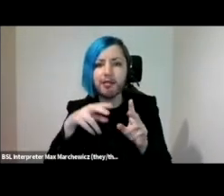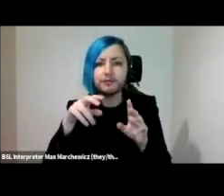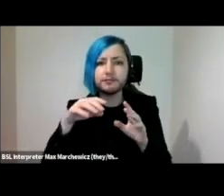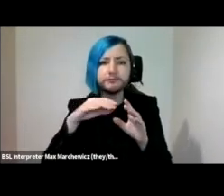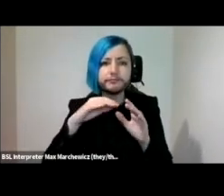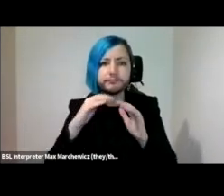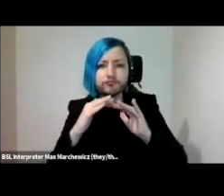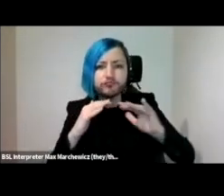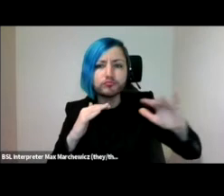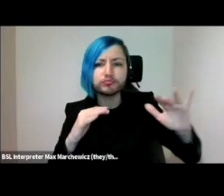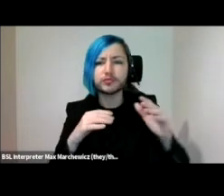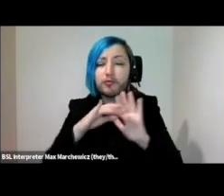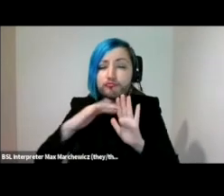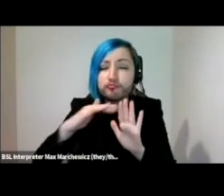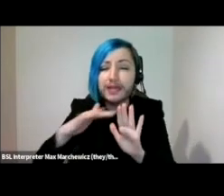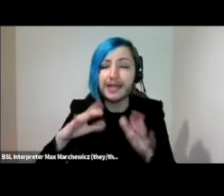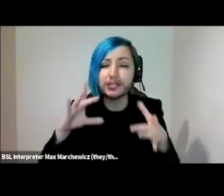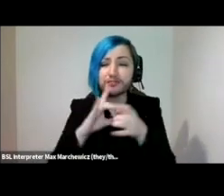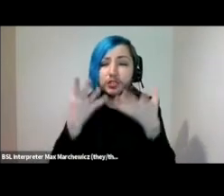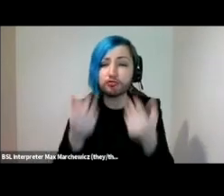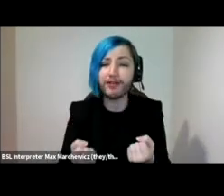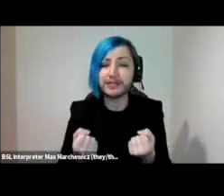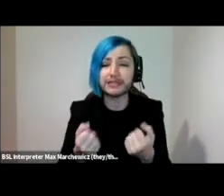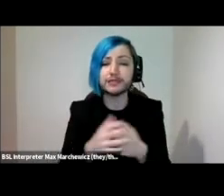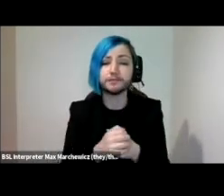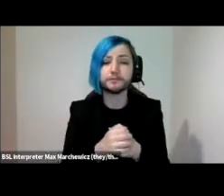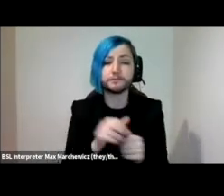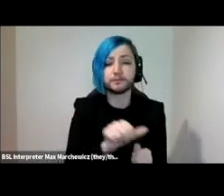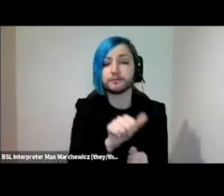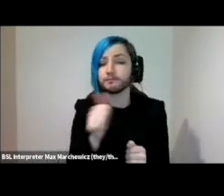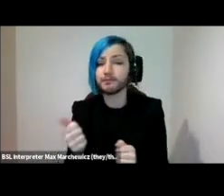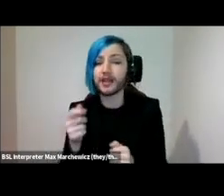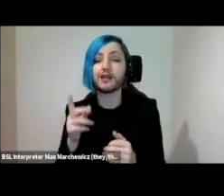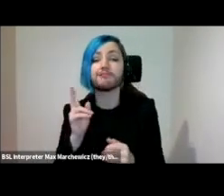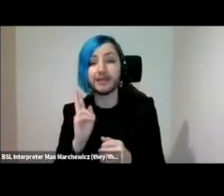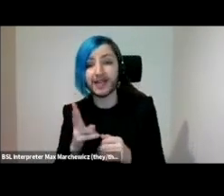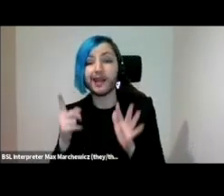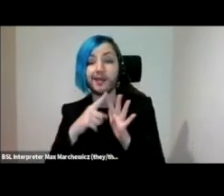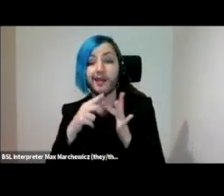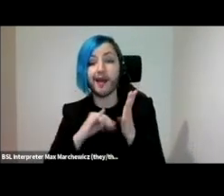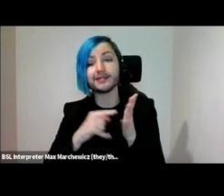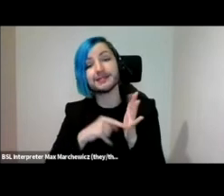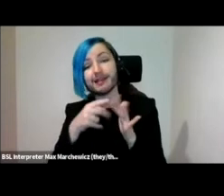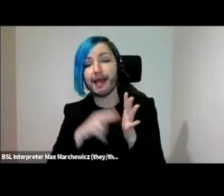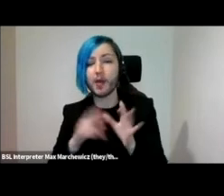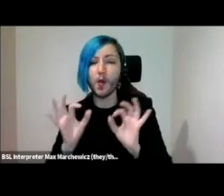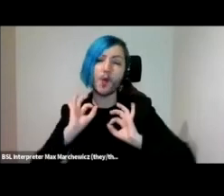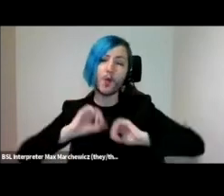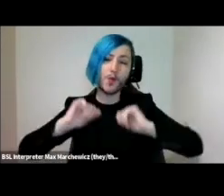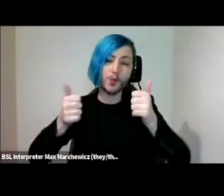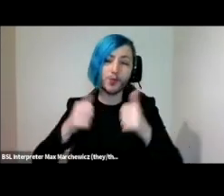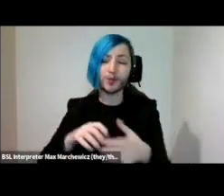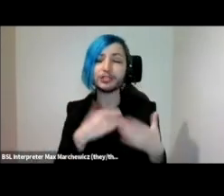radiation. It took general relativity, again, Einstein excelled himself with the theory of